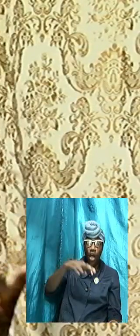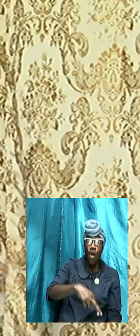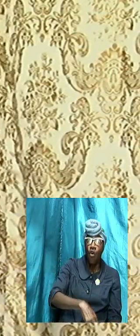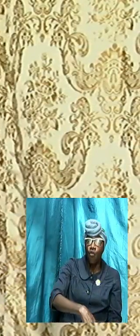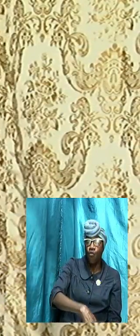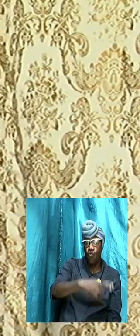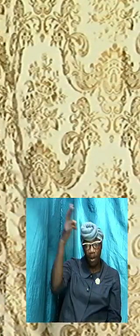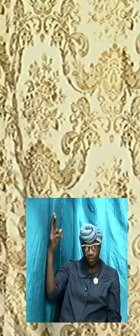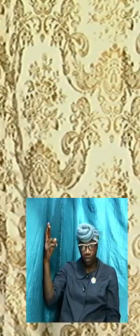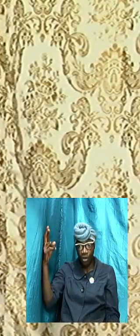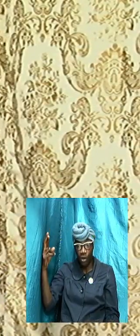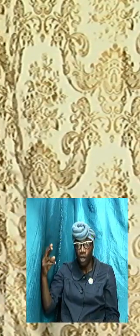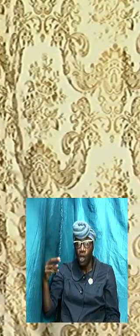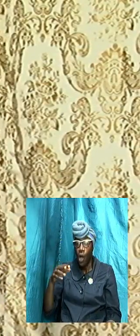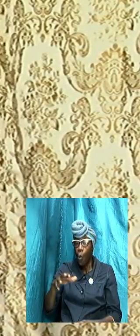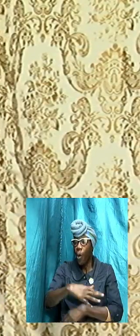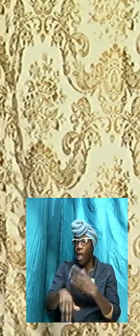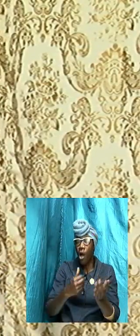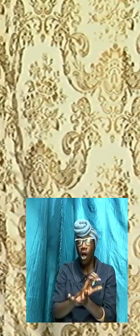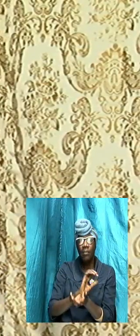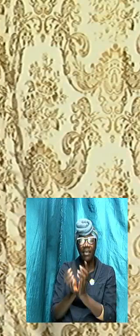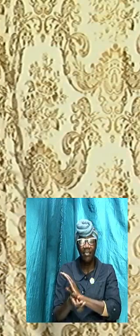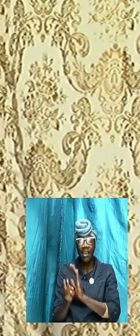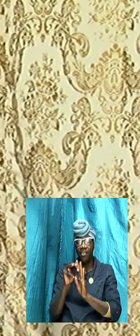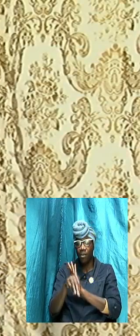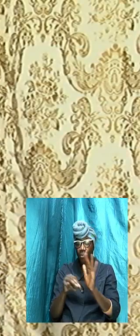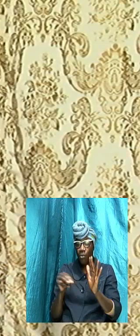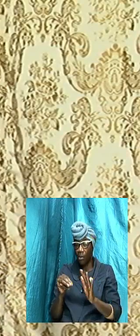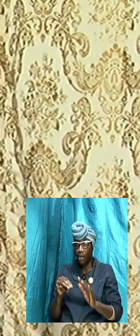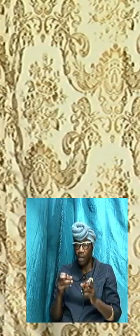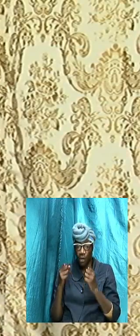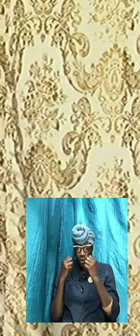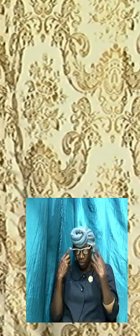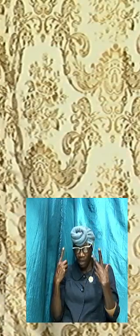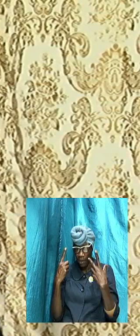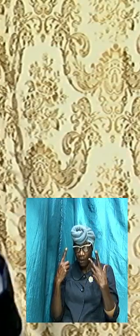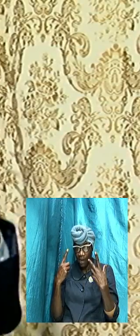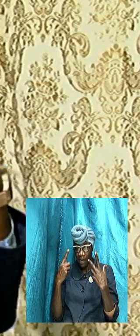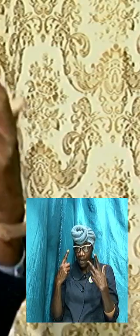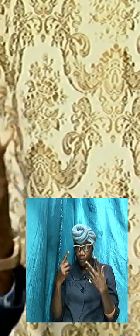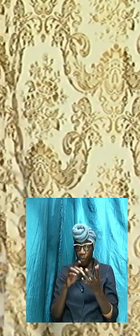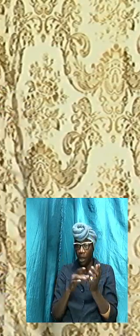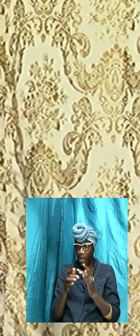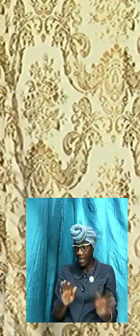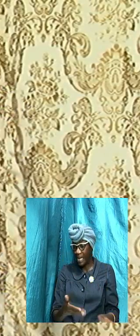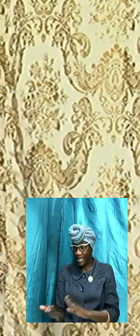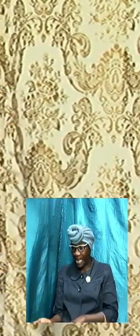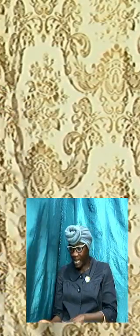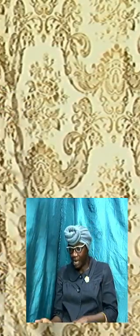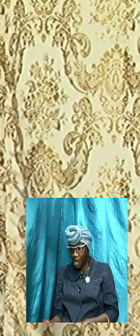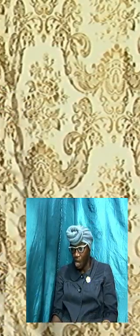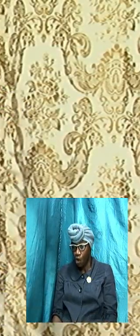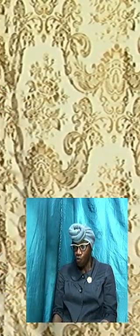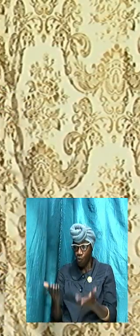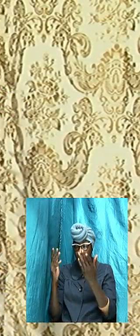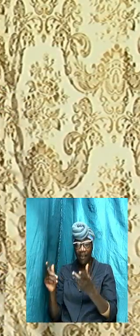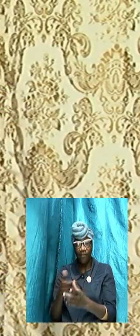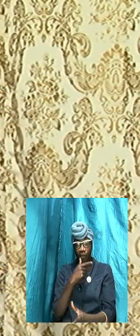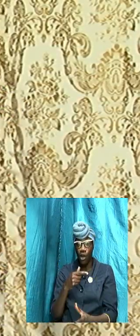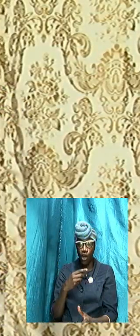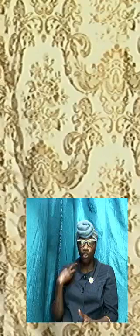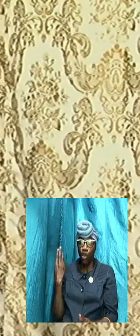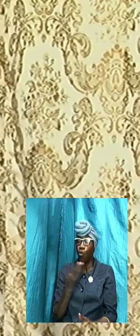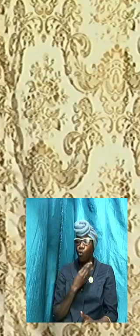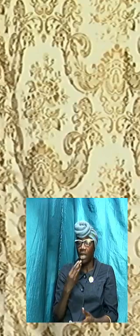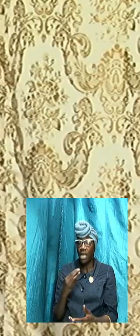in a moment, in the twinkle of an eye, at the last trump. Amen. The Bible says the dead in Christ shall rise first, and we which are alive and remain shall